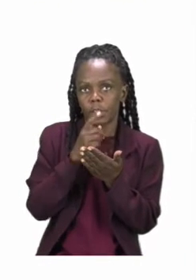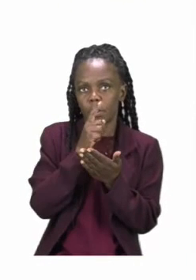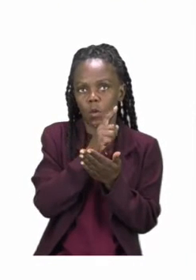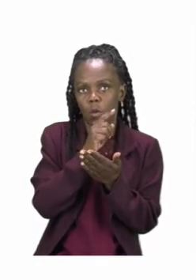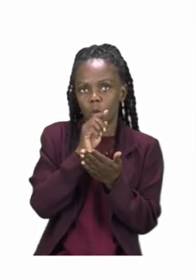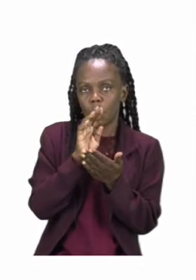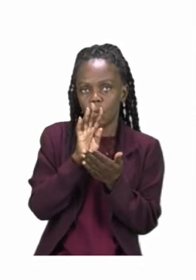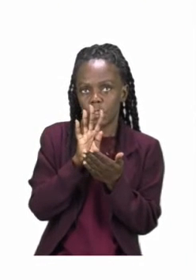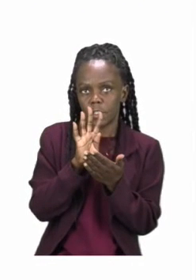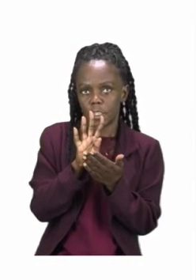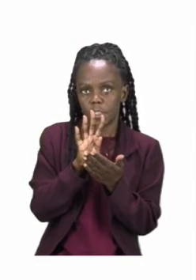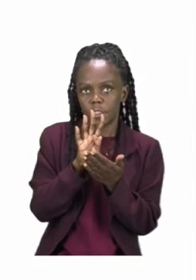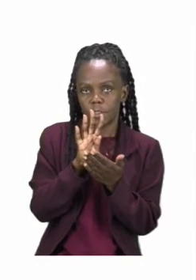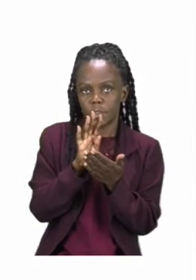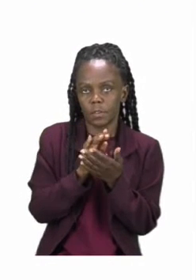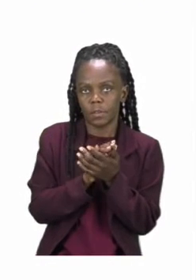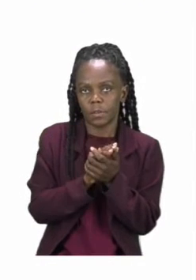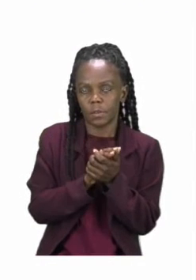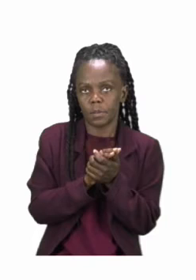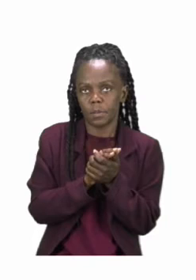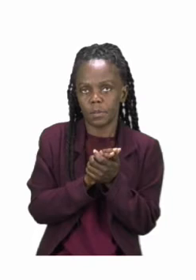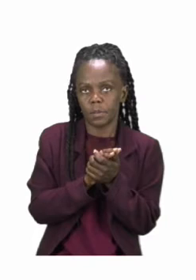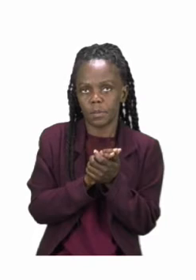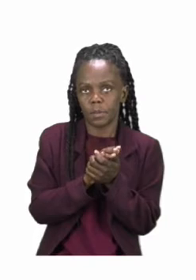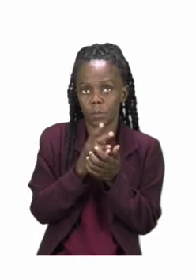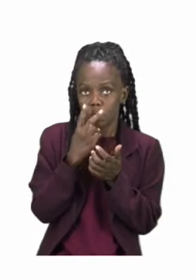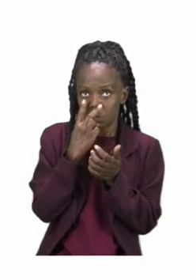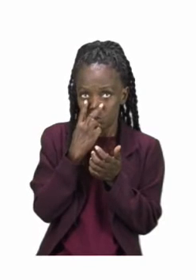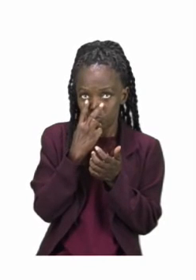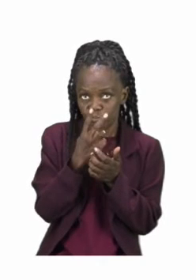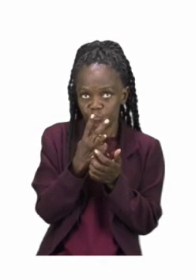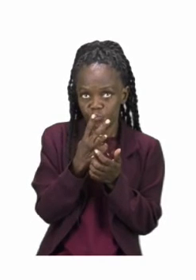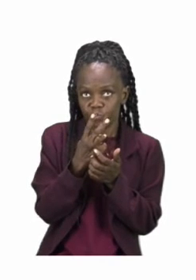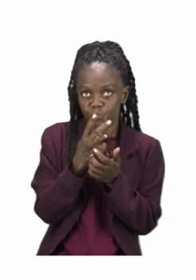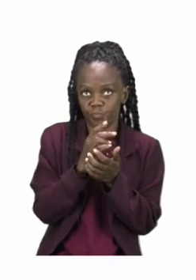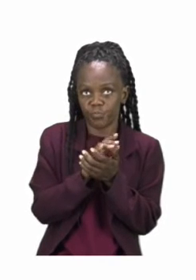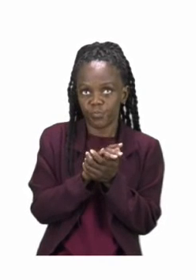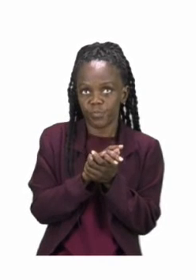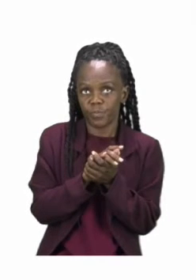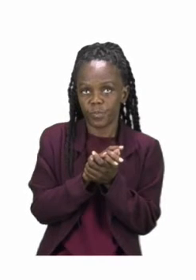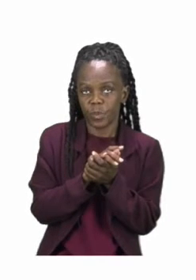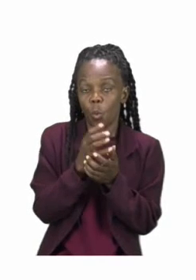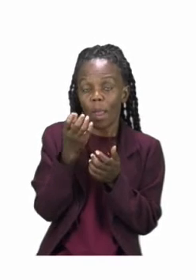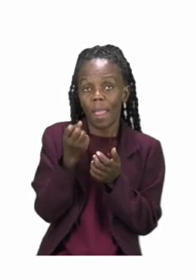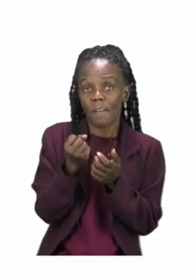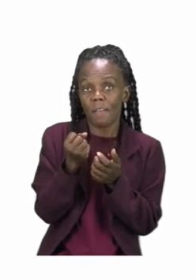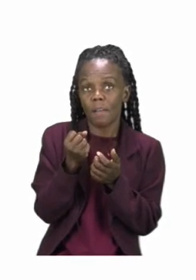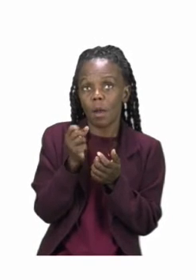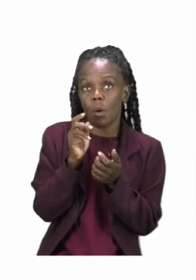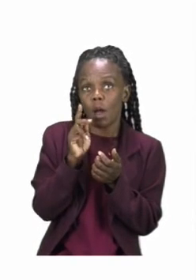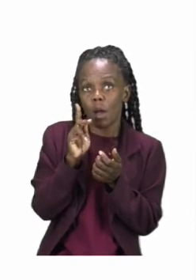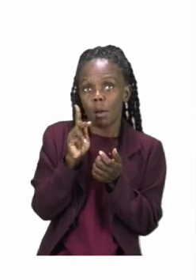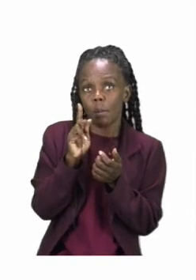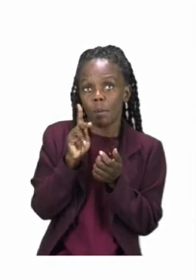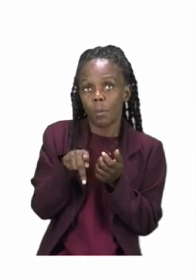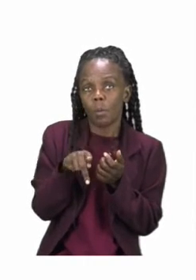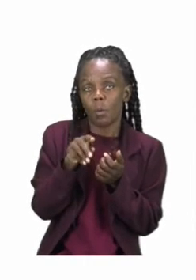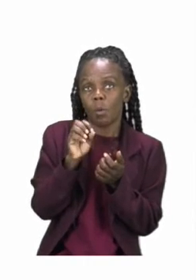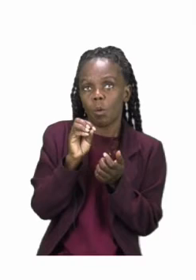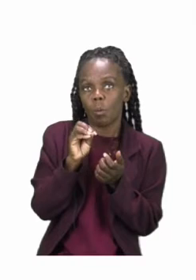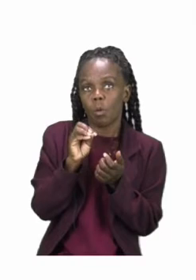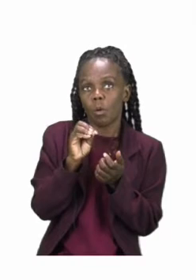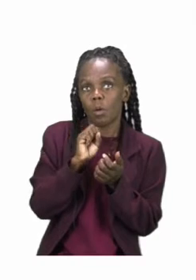On page 14, we can see that we have our possessive pronouns.